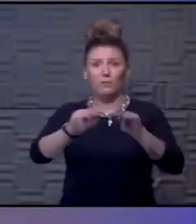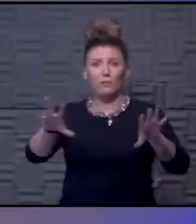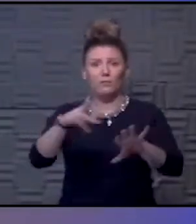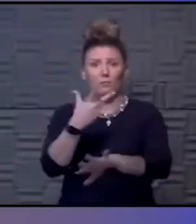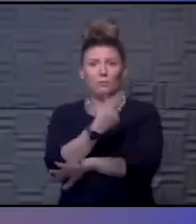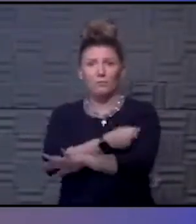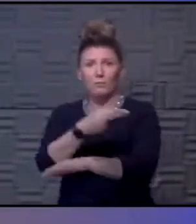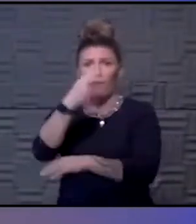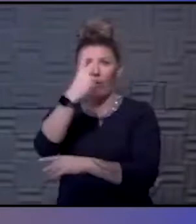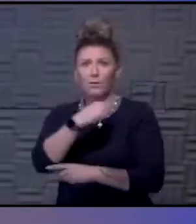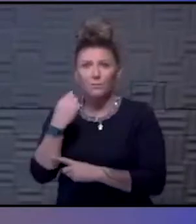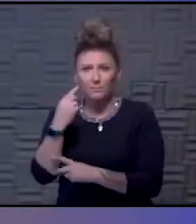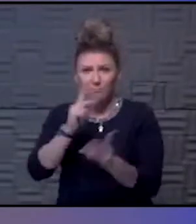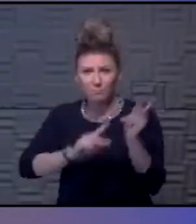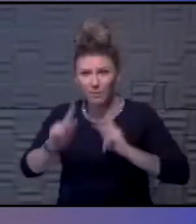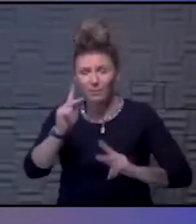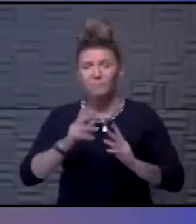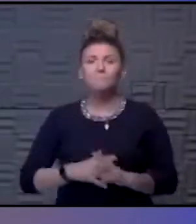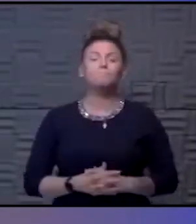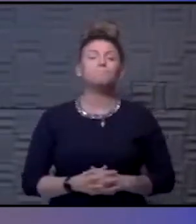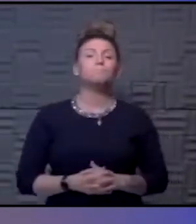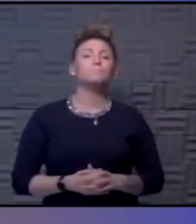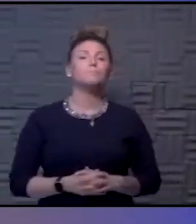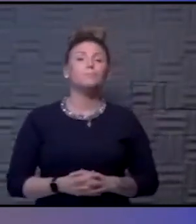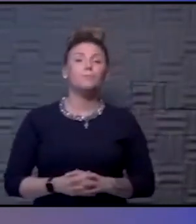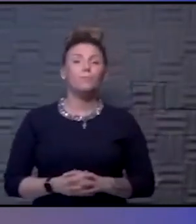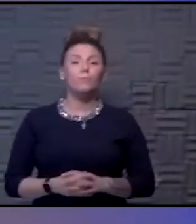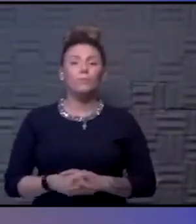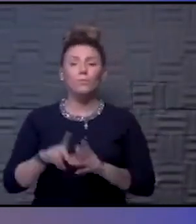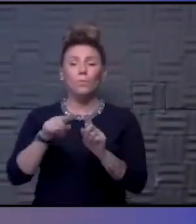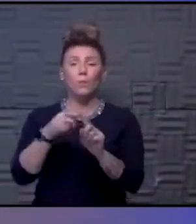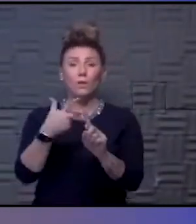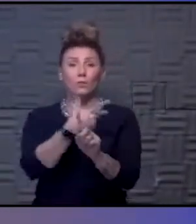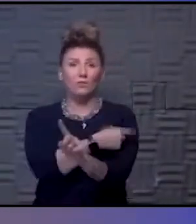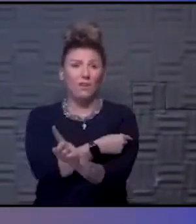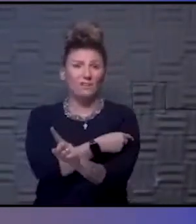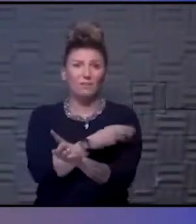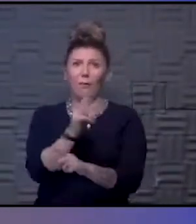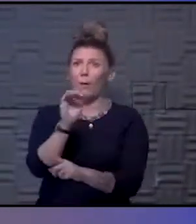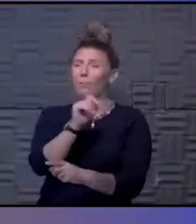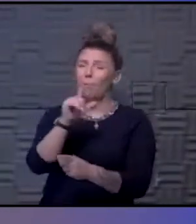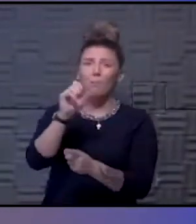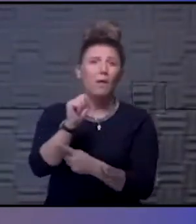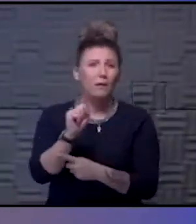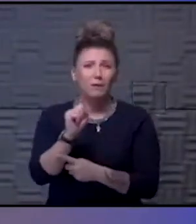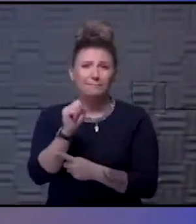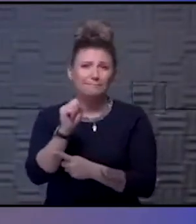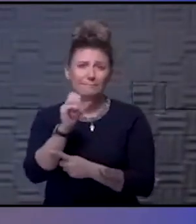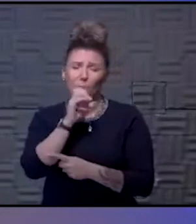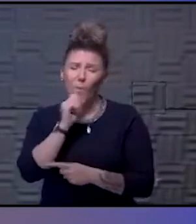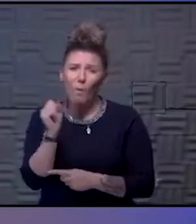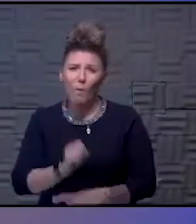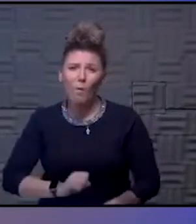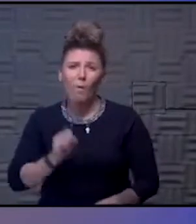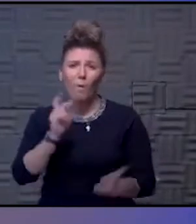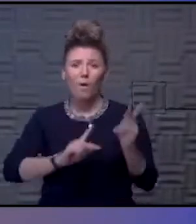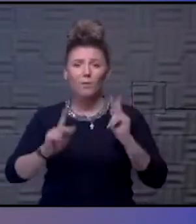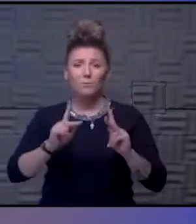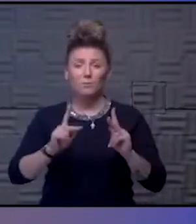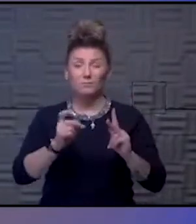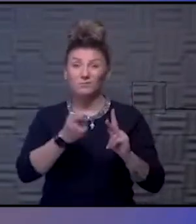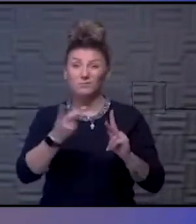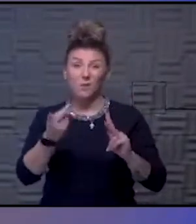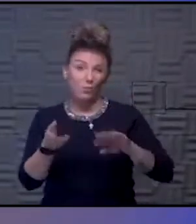high-risk individuals. And you know, when you're vaccinating millions and millions of elderly people, some of them are going to be dying